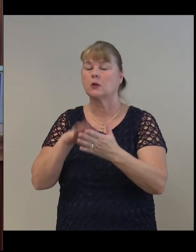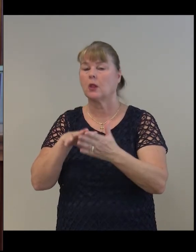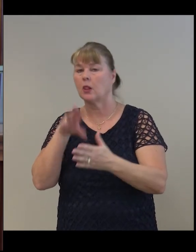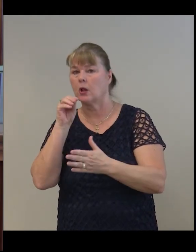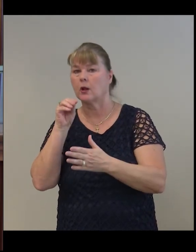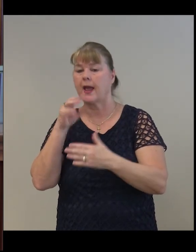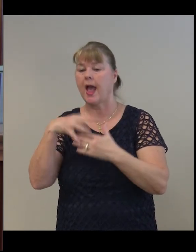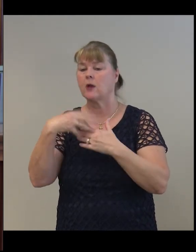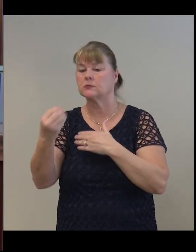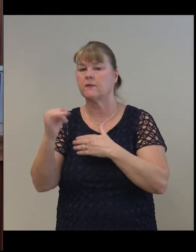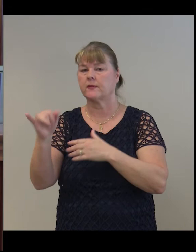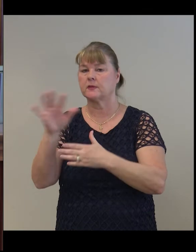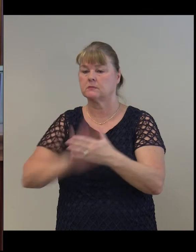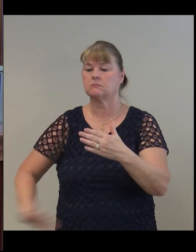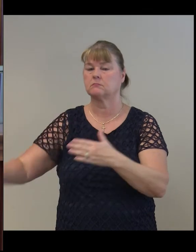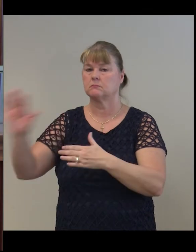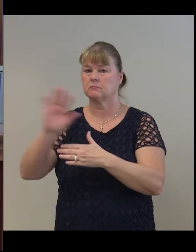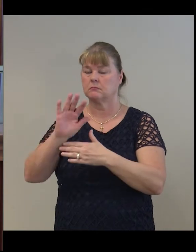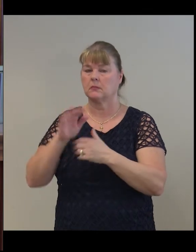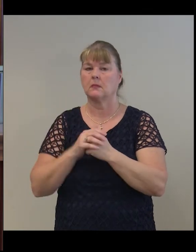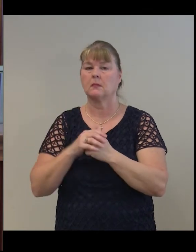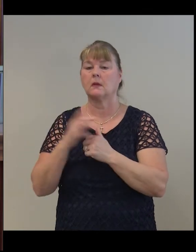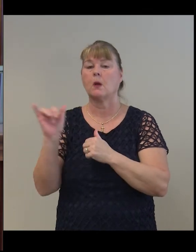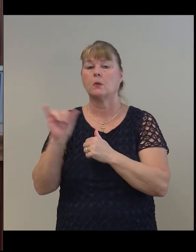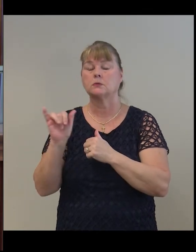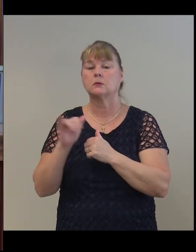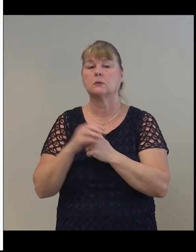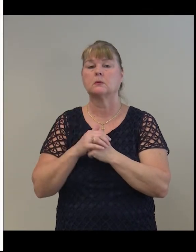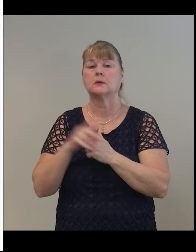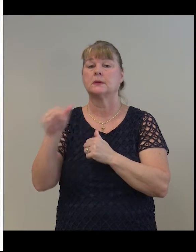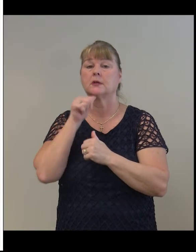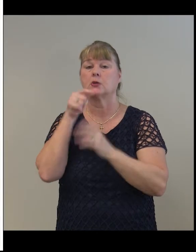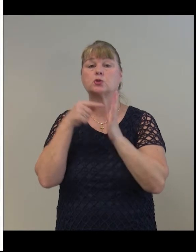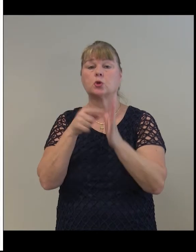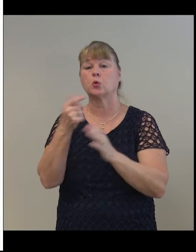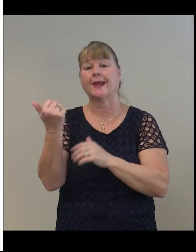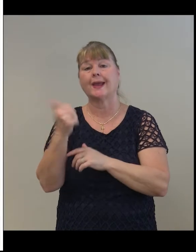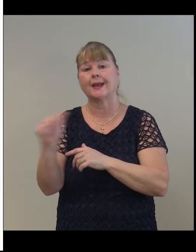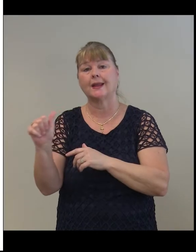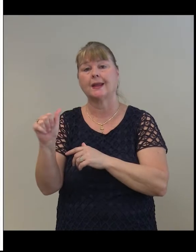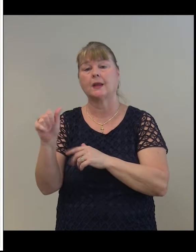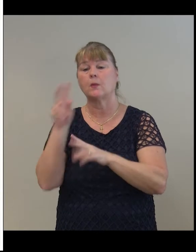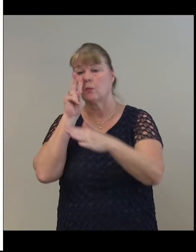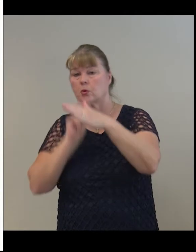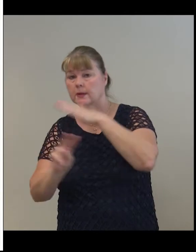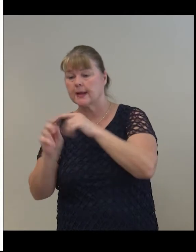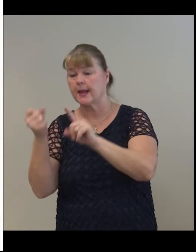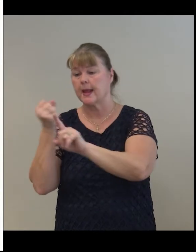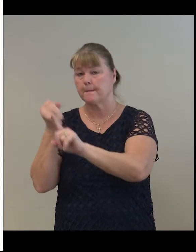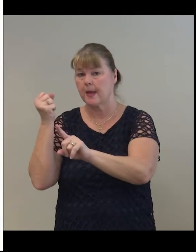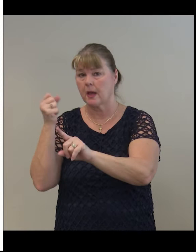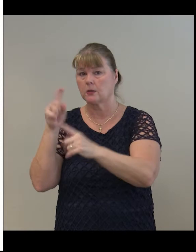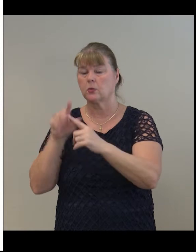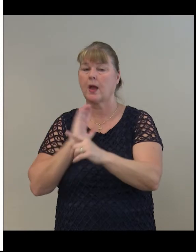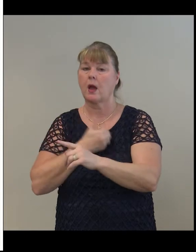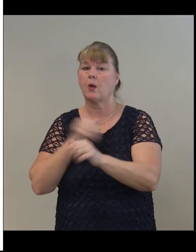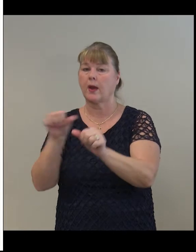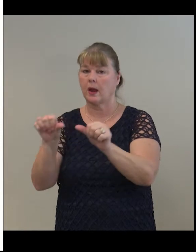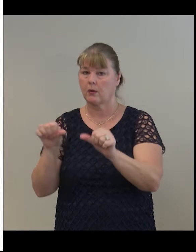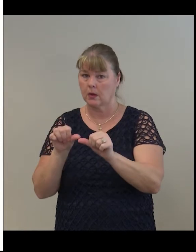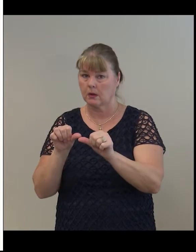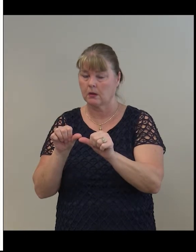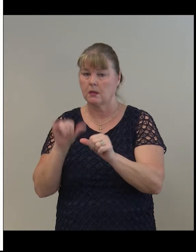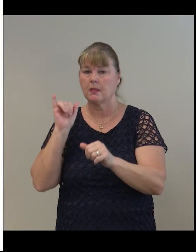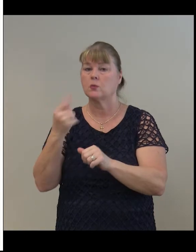to learn outside of this graphic. And then also, it does not show you any projected impacts to